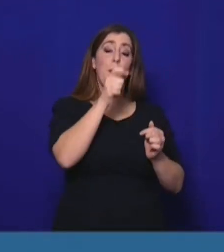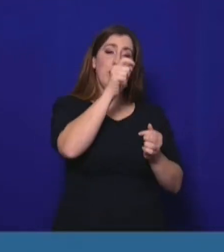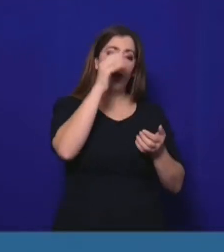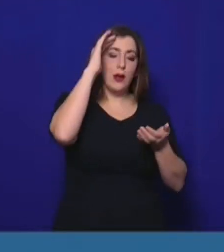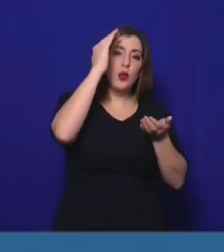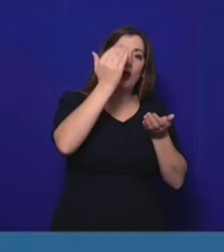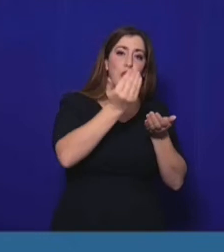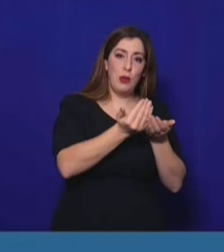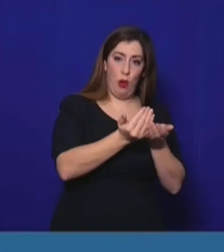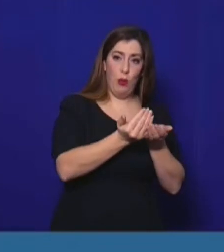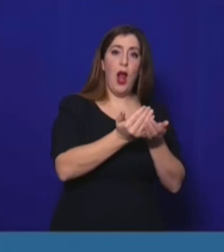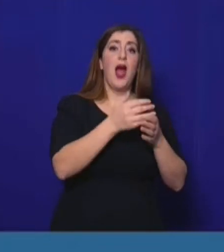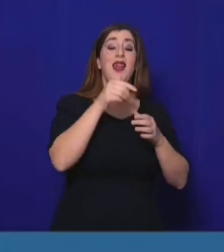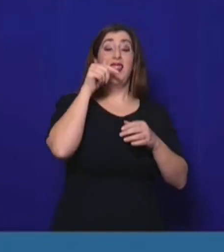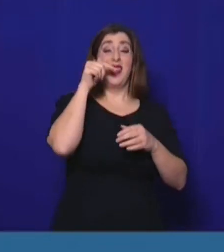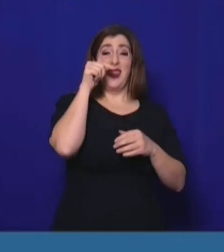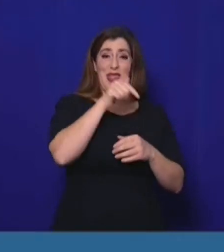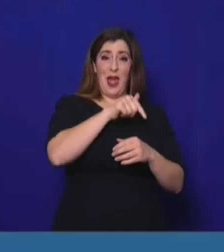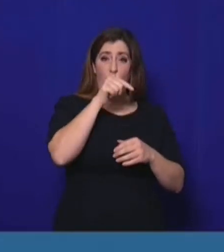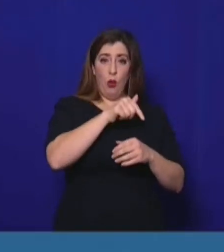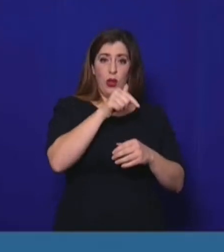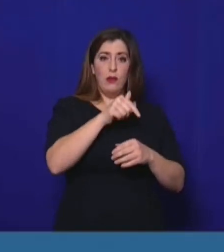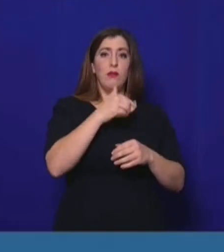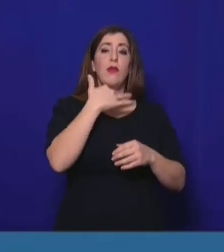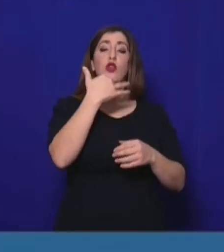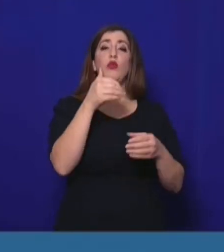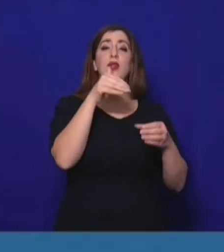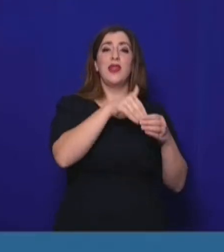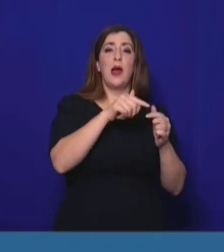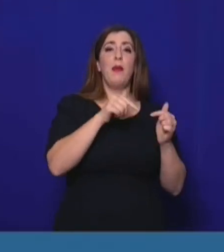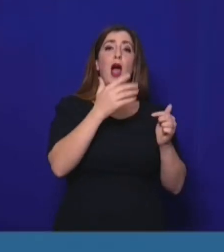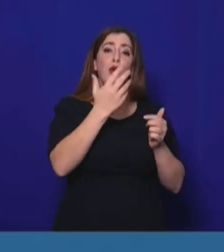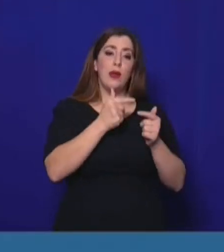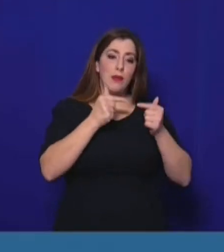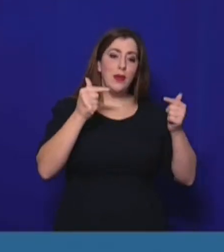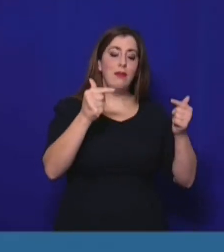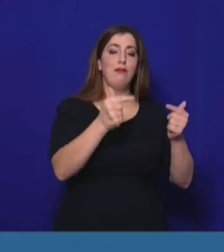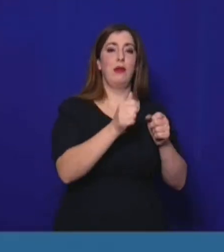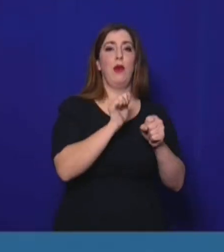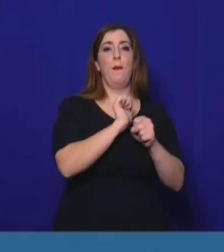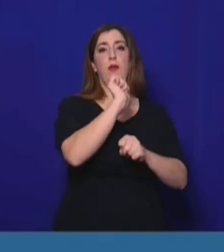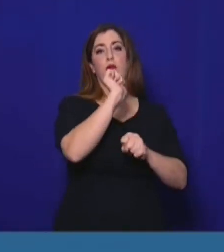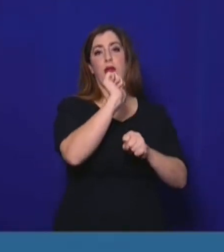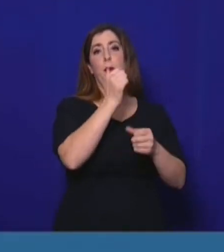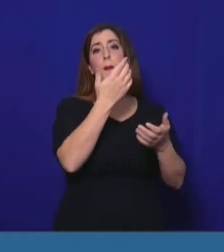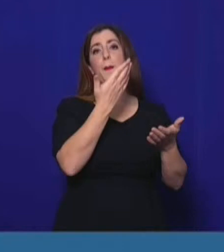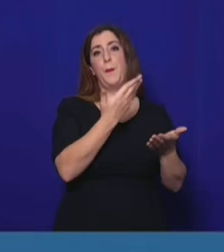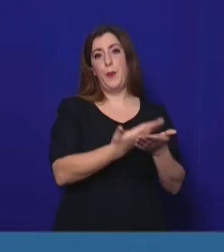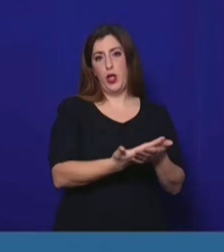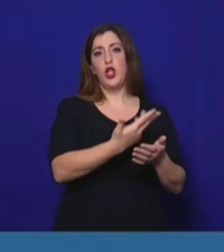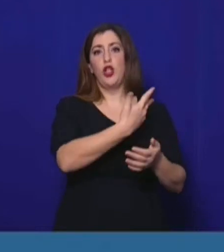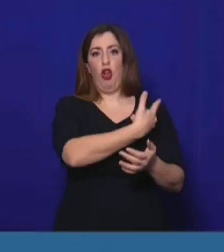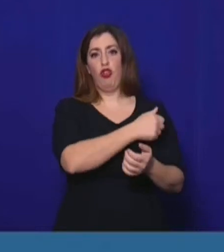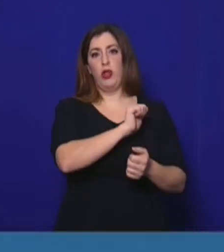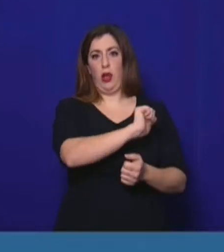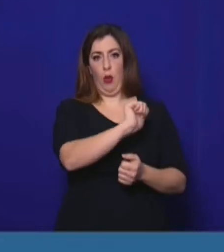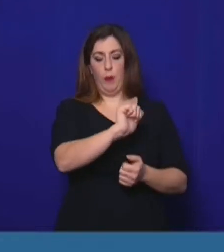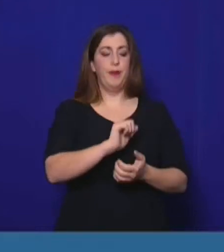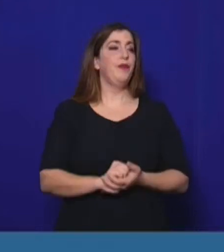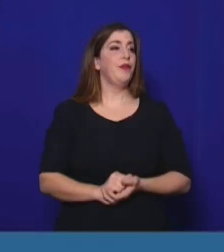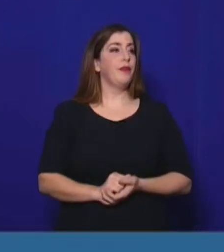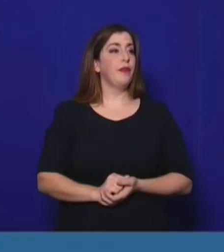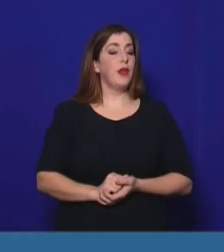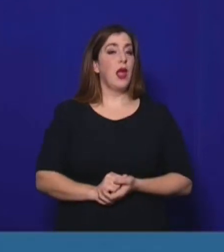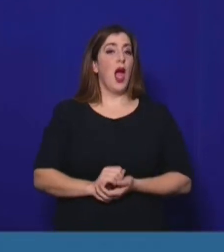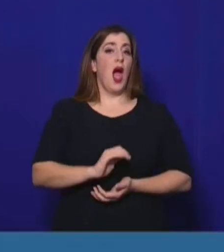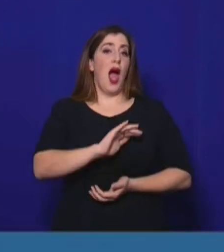vera li għandhom bżonnhom intulhom fejn huma jkunu qegħdin jibbenefikaw l-iktar u fejn għandhom bżonn. Allura it-tilqim